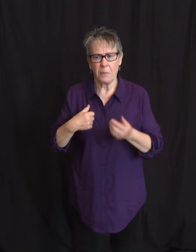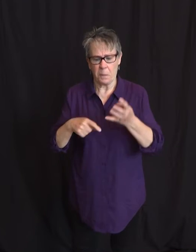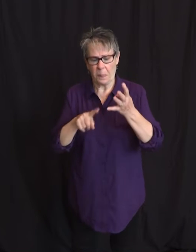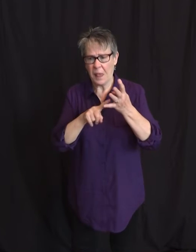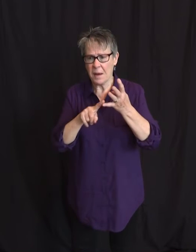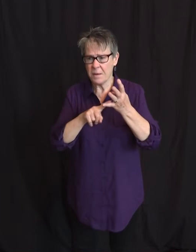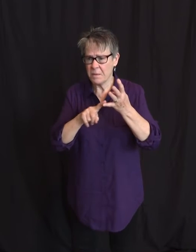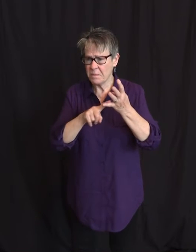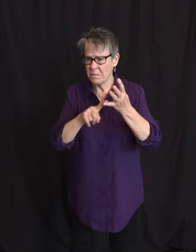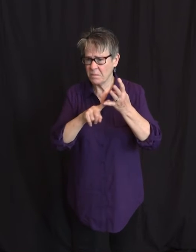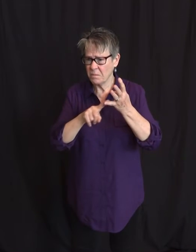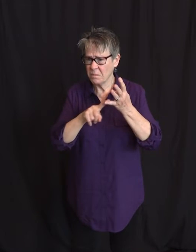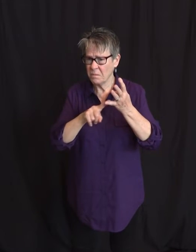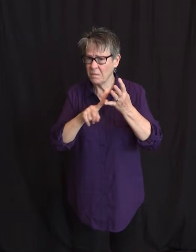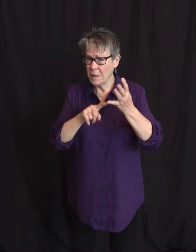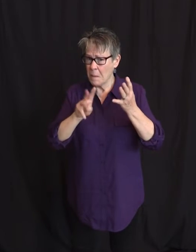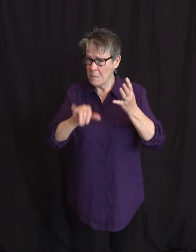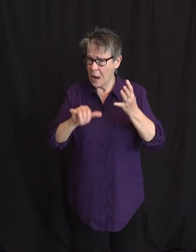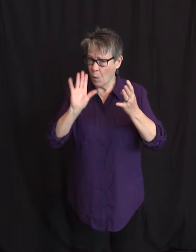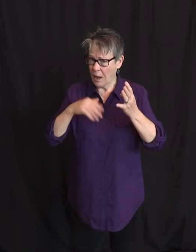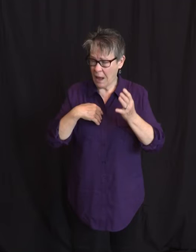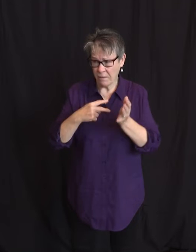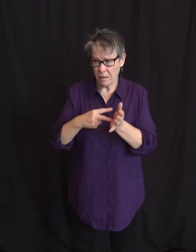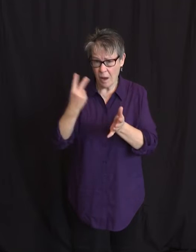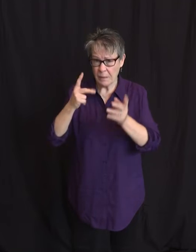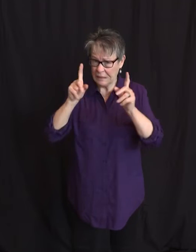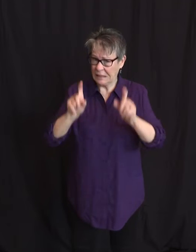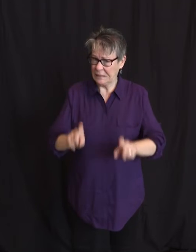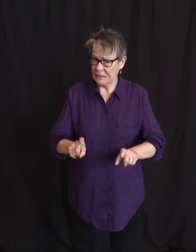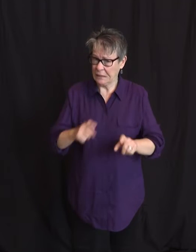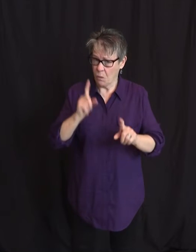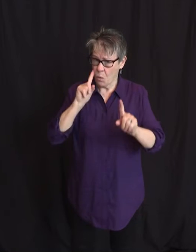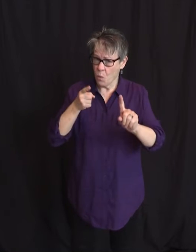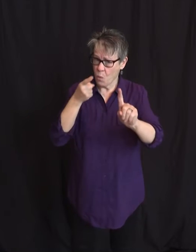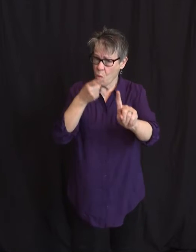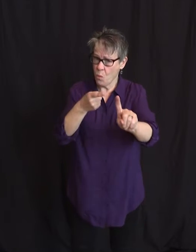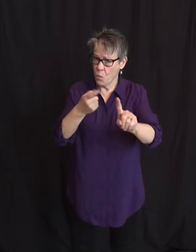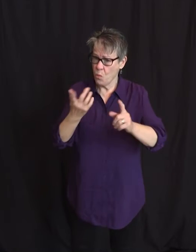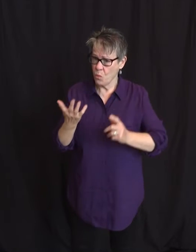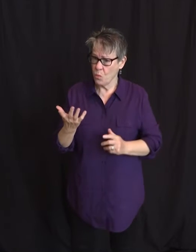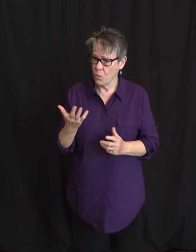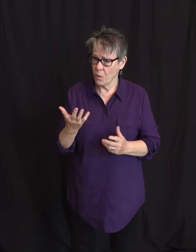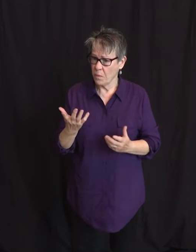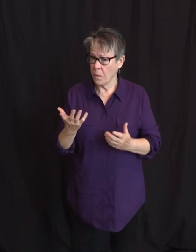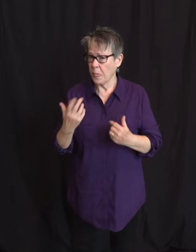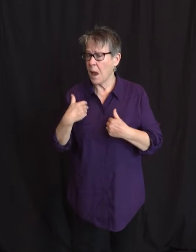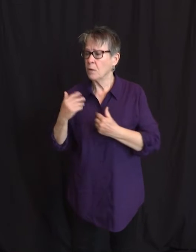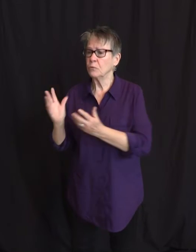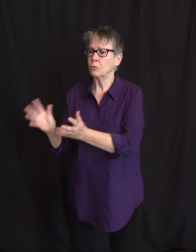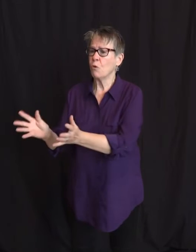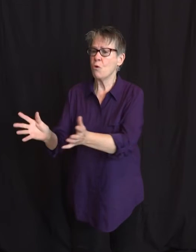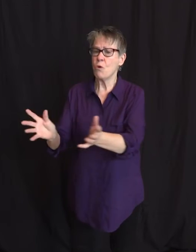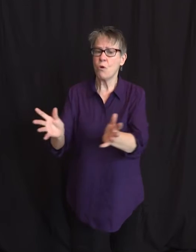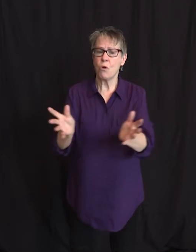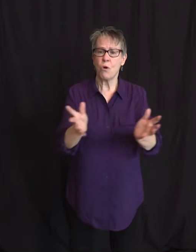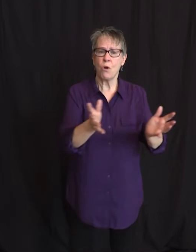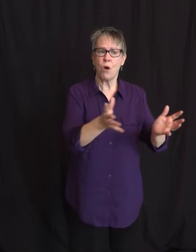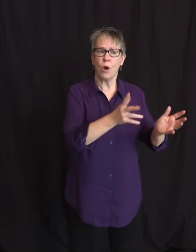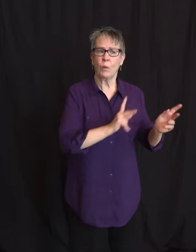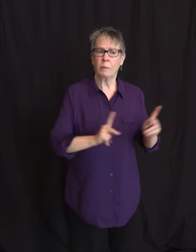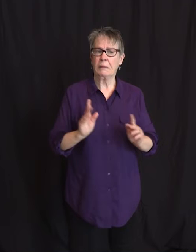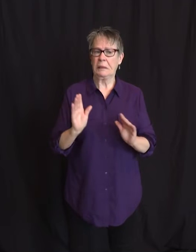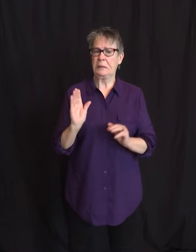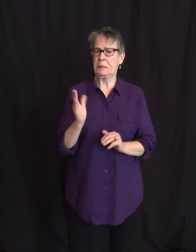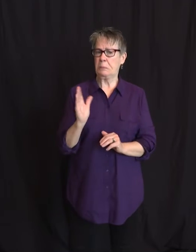believe we will at least be able to double. Based on all the conversations that I'm a part of and our team's a part of, I think we will be in a